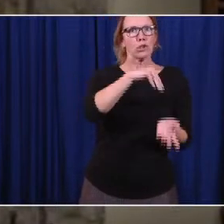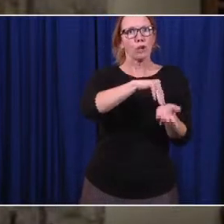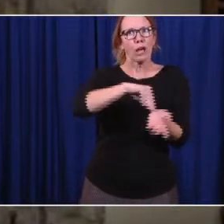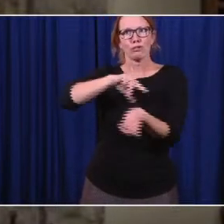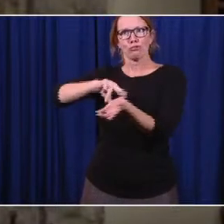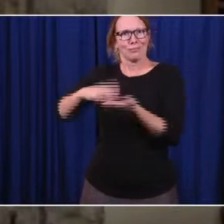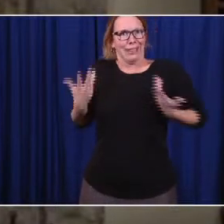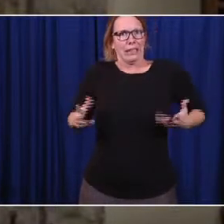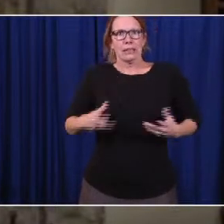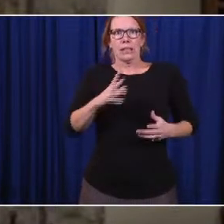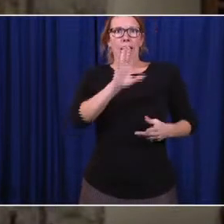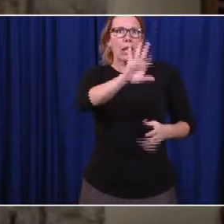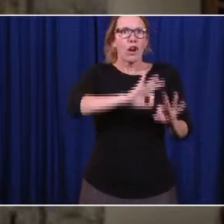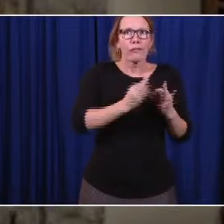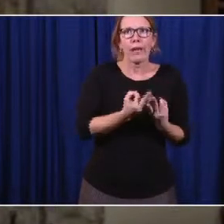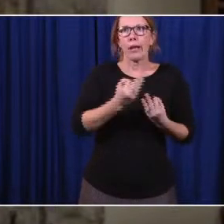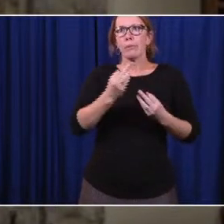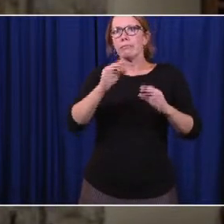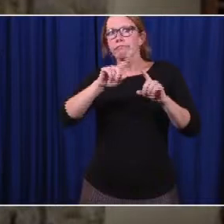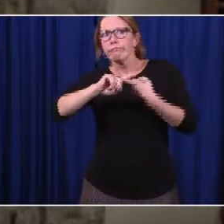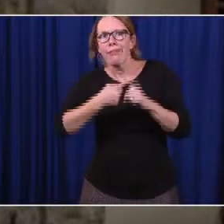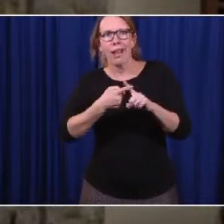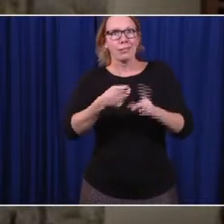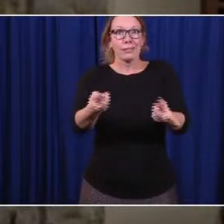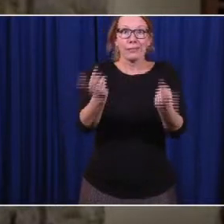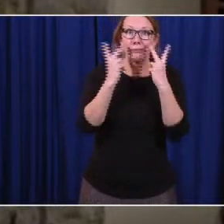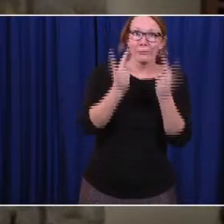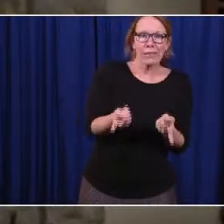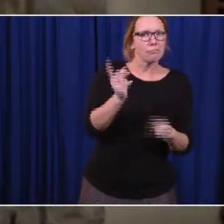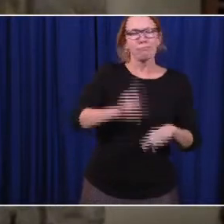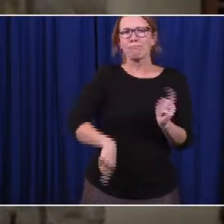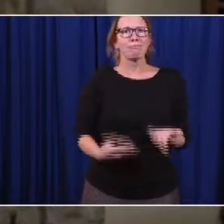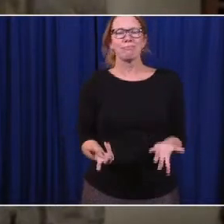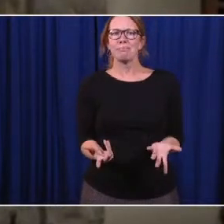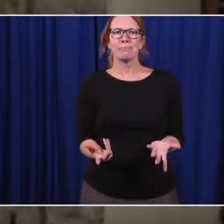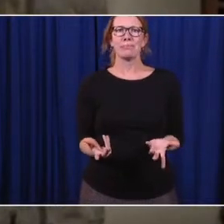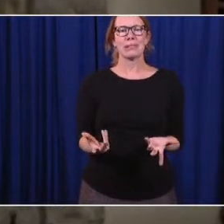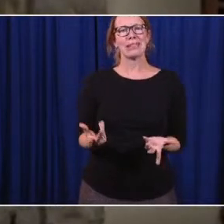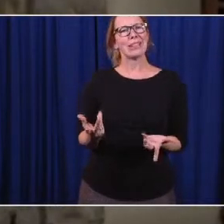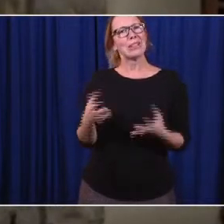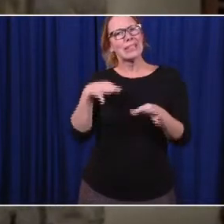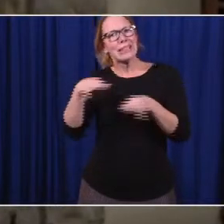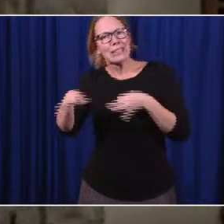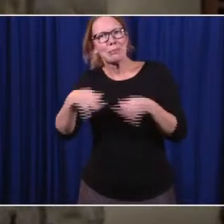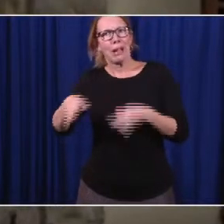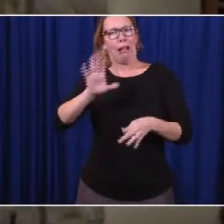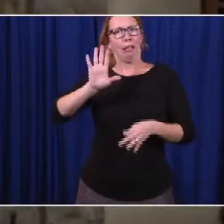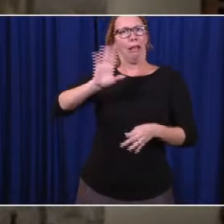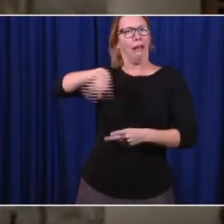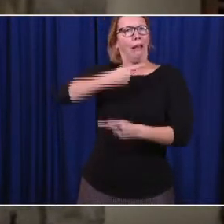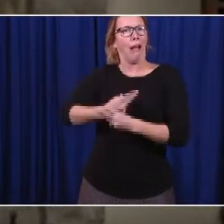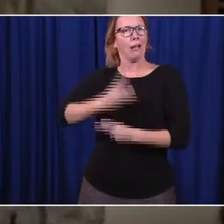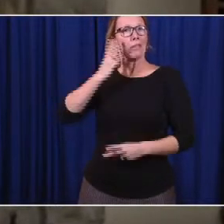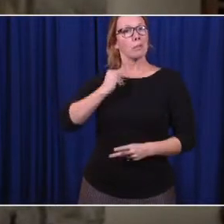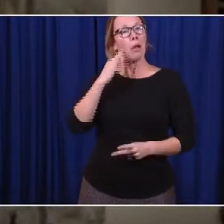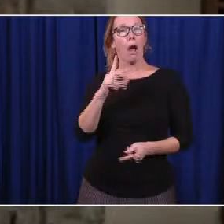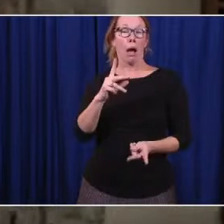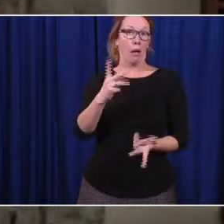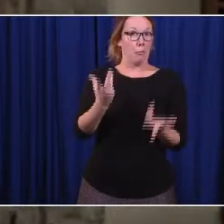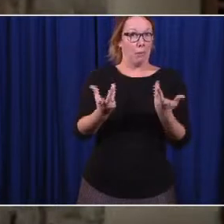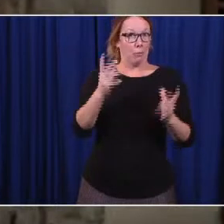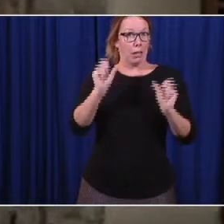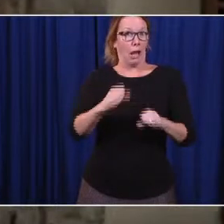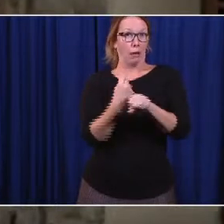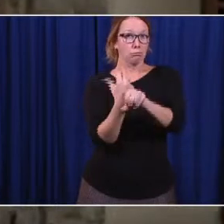them. Sometimes you're able, I guess, to do a Skype, I guess they can do with